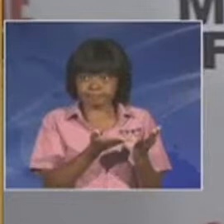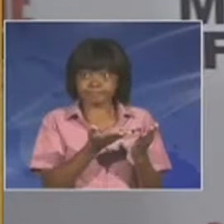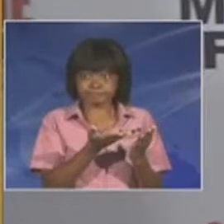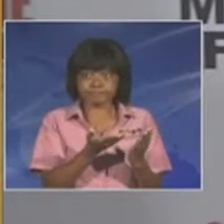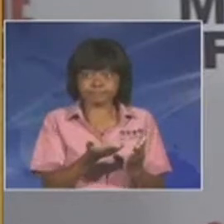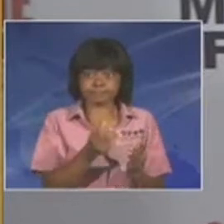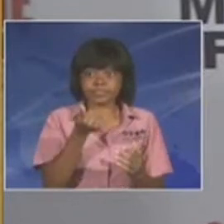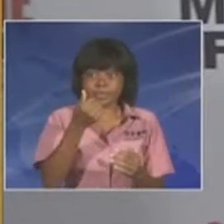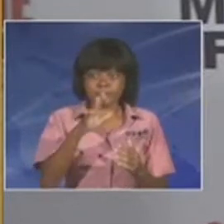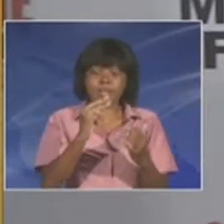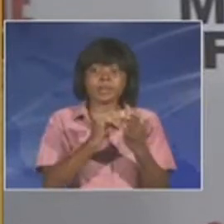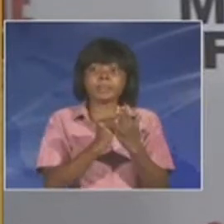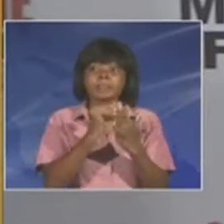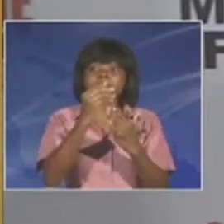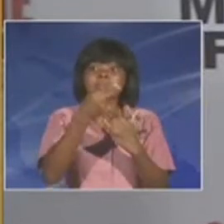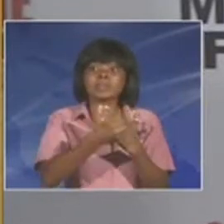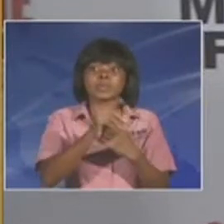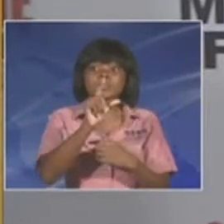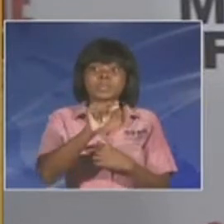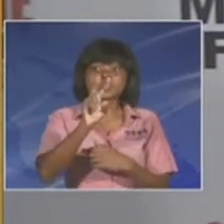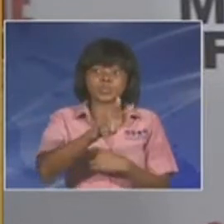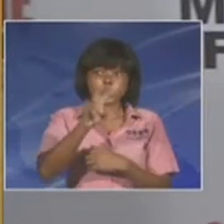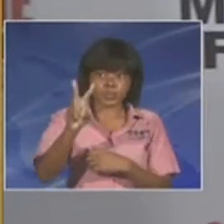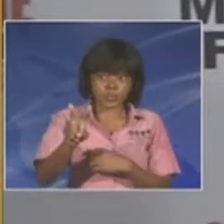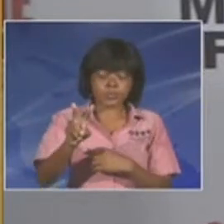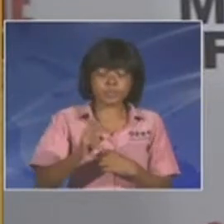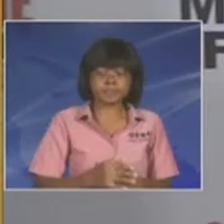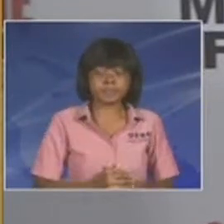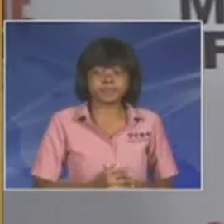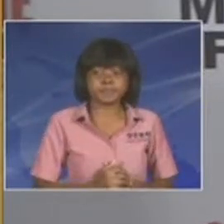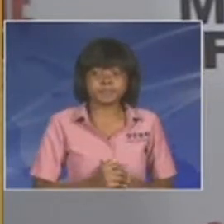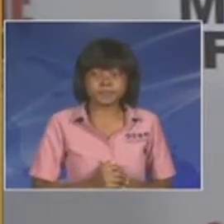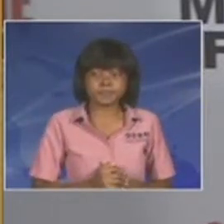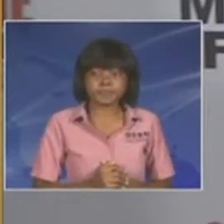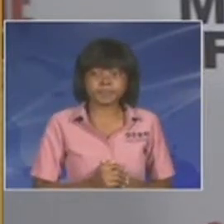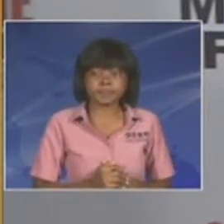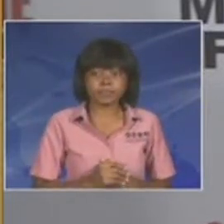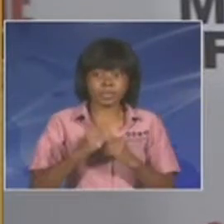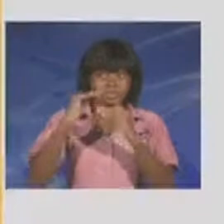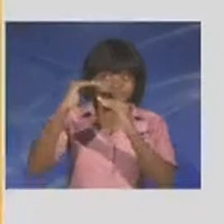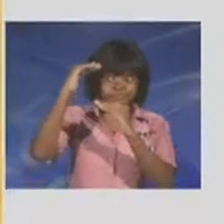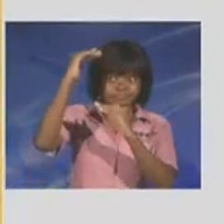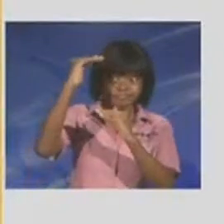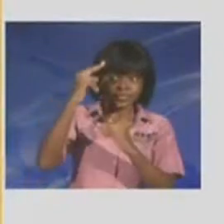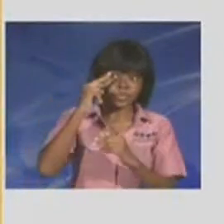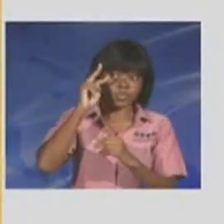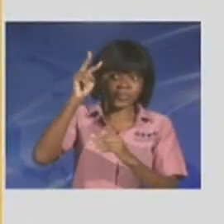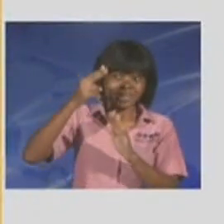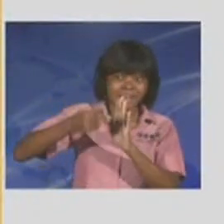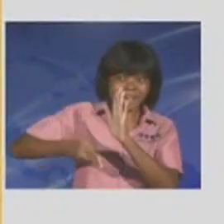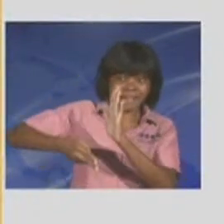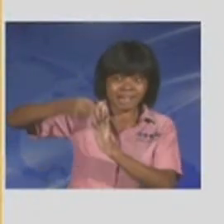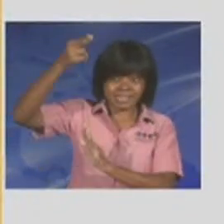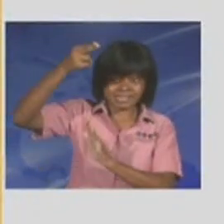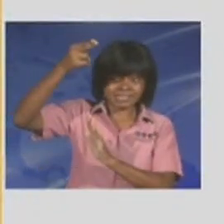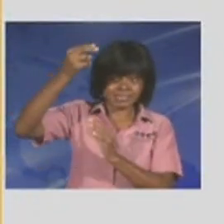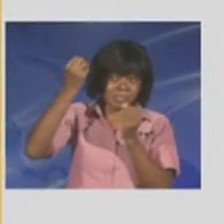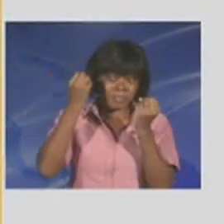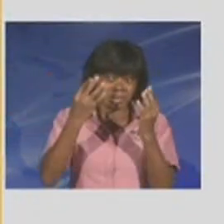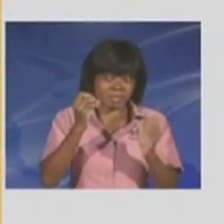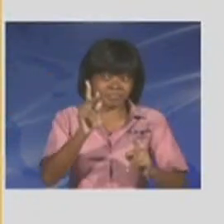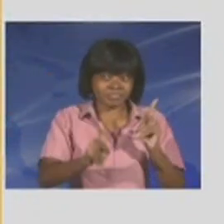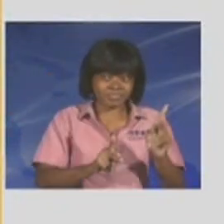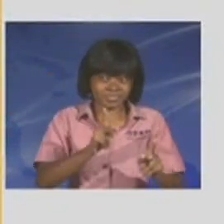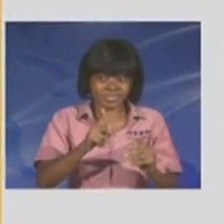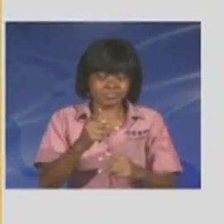2022, update number 1029. Beginning on the top, we're looking at the graphs, population vaccination status,